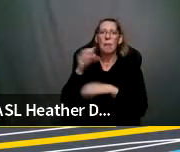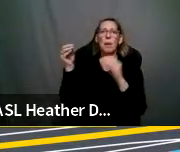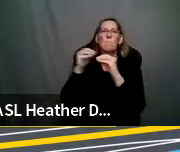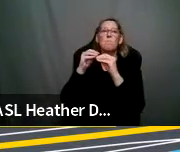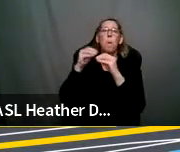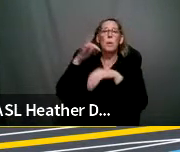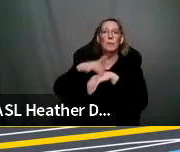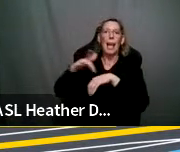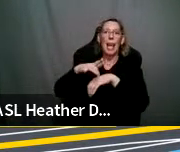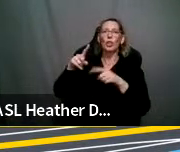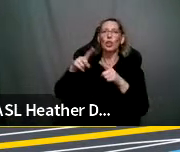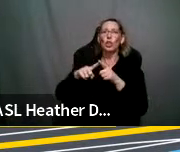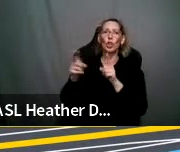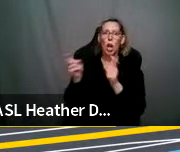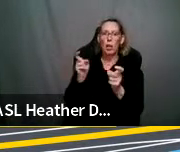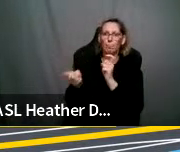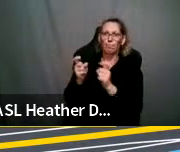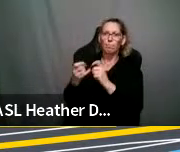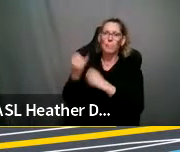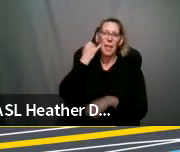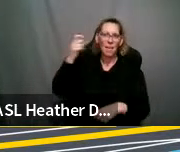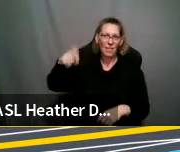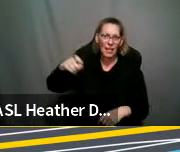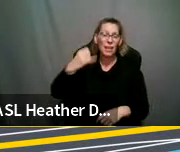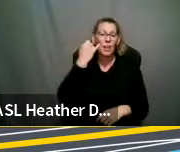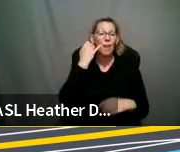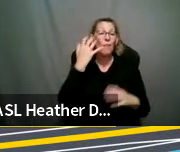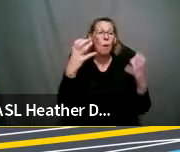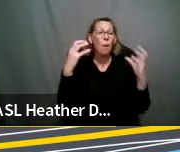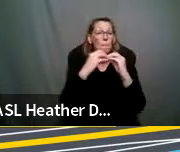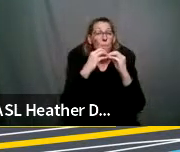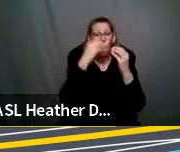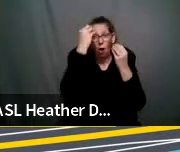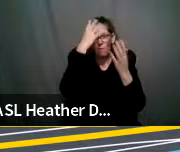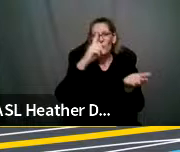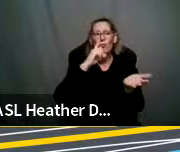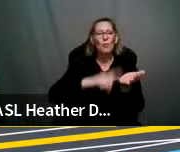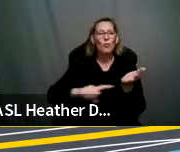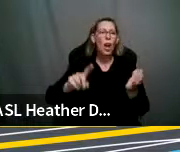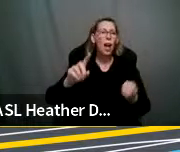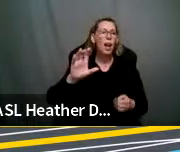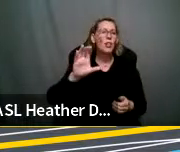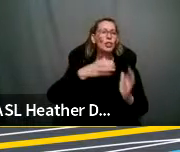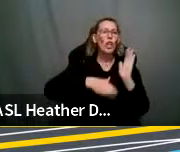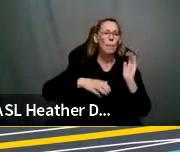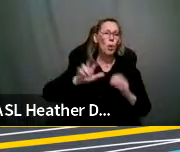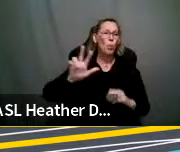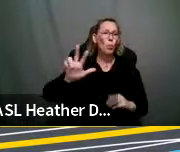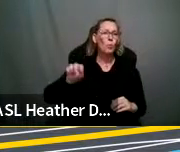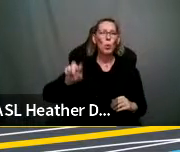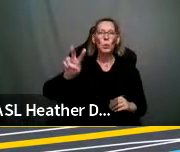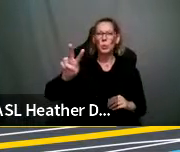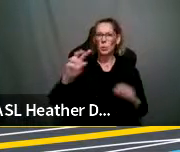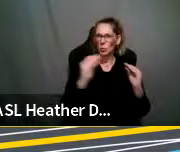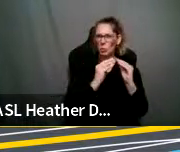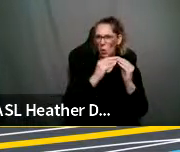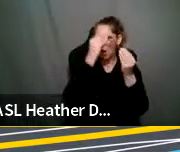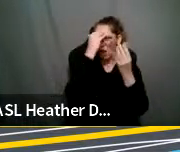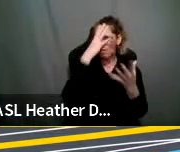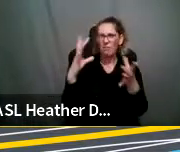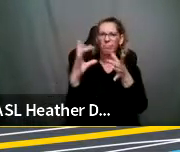And if you want to see more information, you can check out chapter 3.2 for more information on